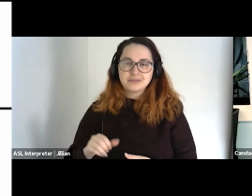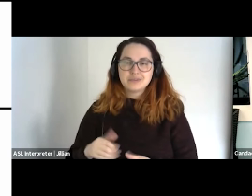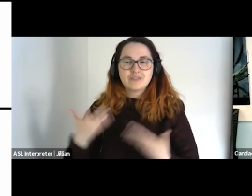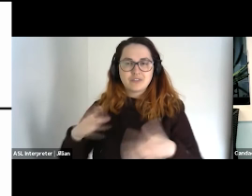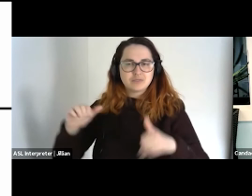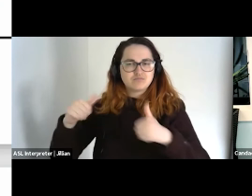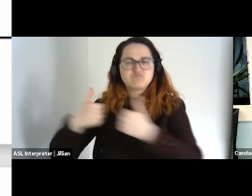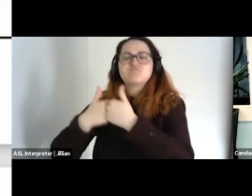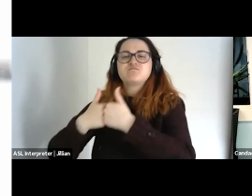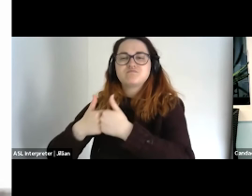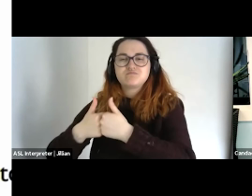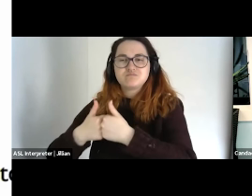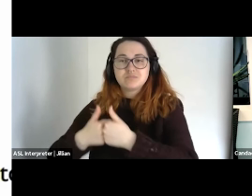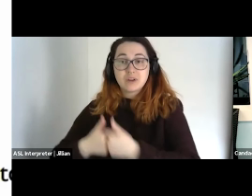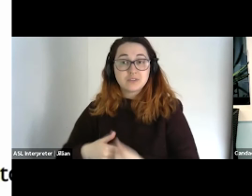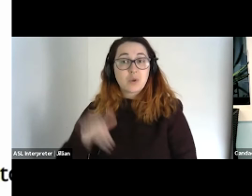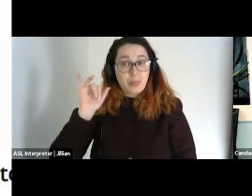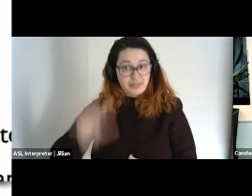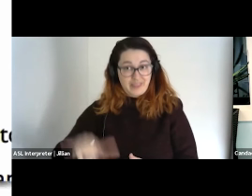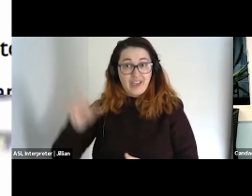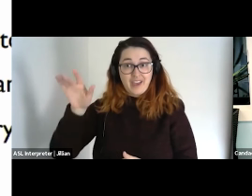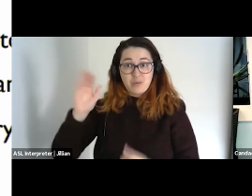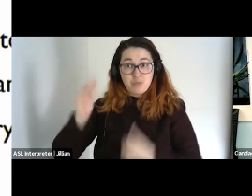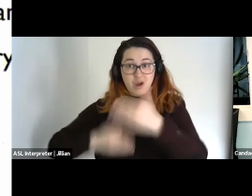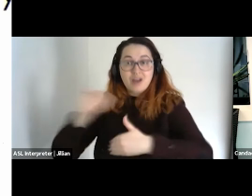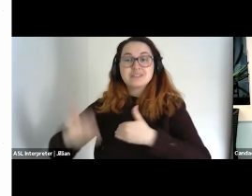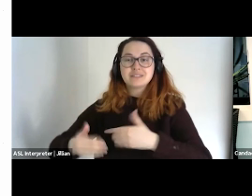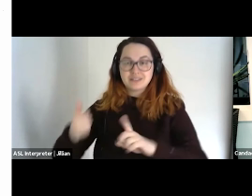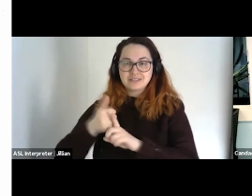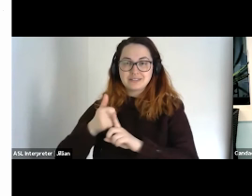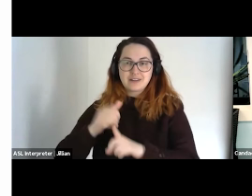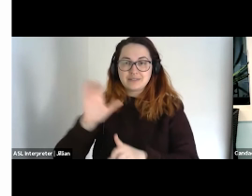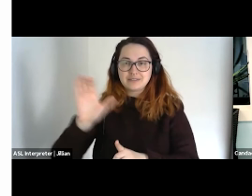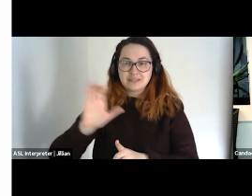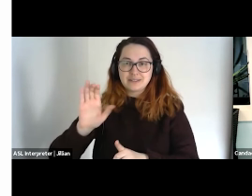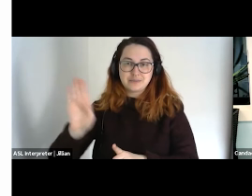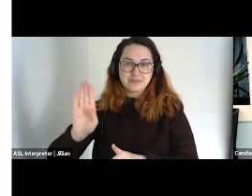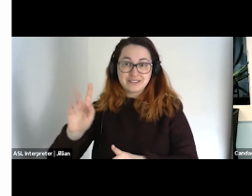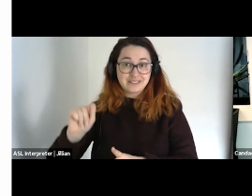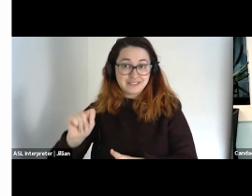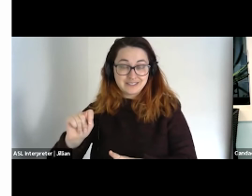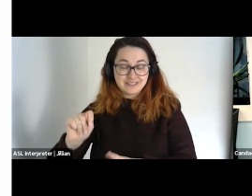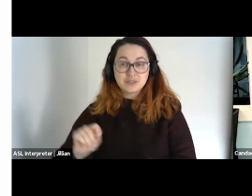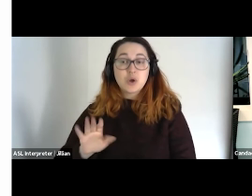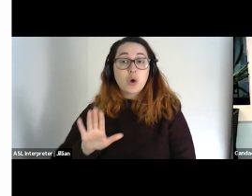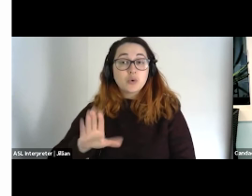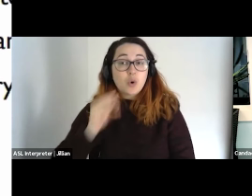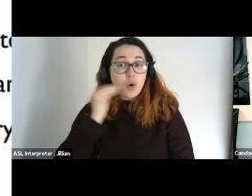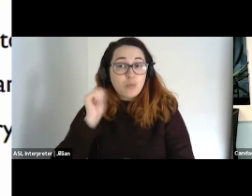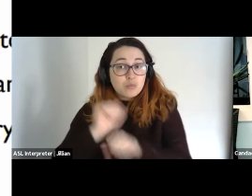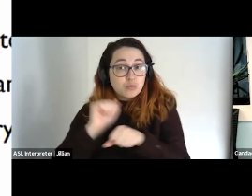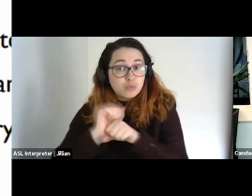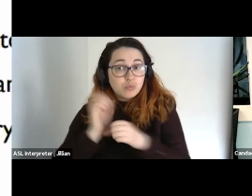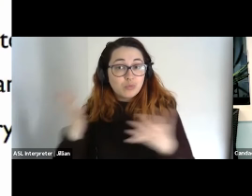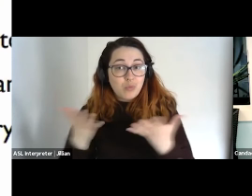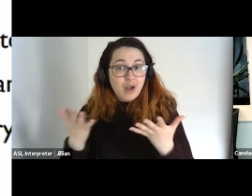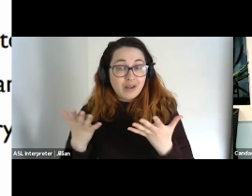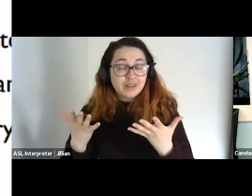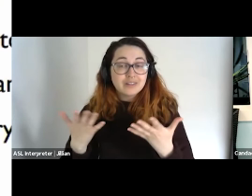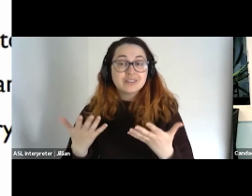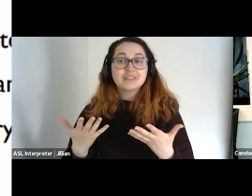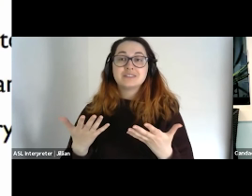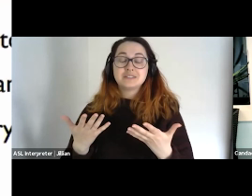you've actually practiced CBT. Okay, so my homework for you is really to try, and the